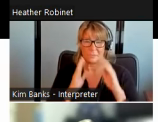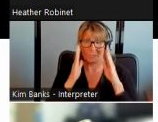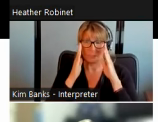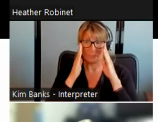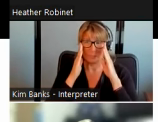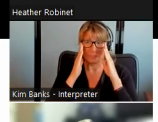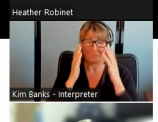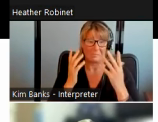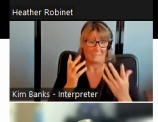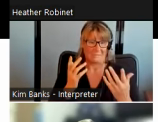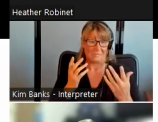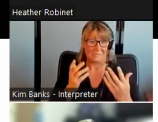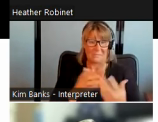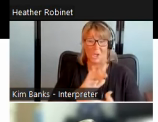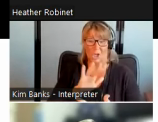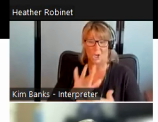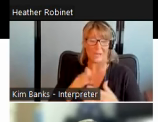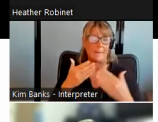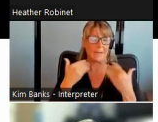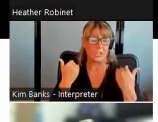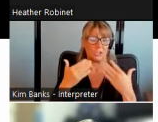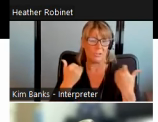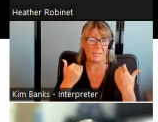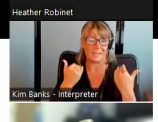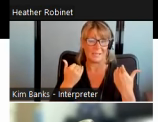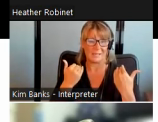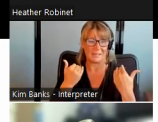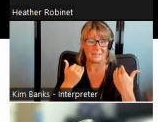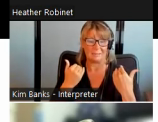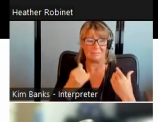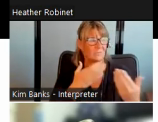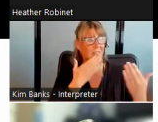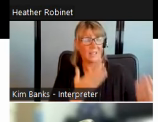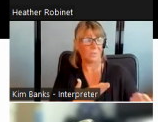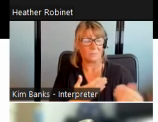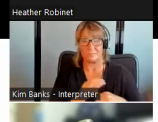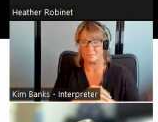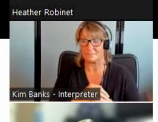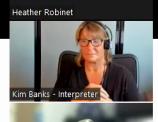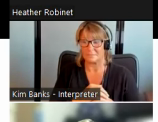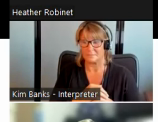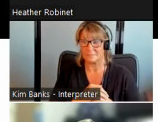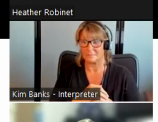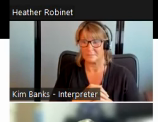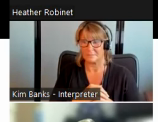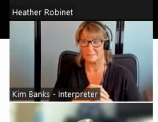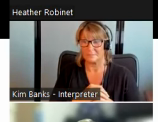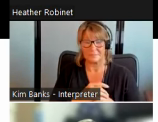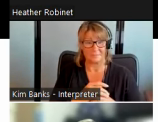I would probably contact the ministry in this case. Okay, thank you, Robin. Barb, do you